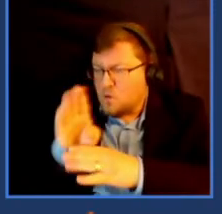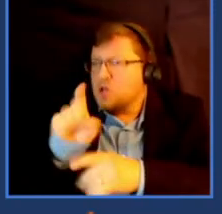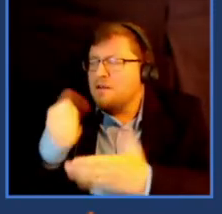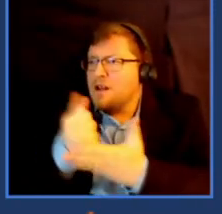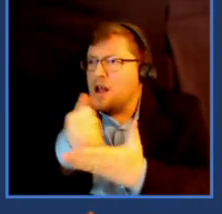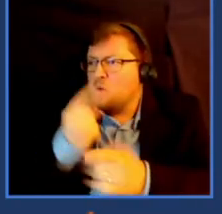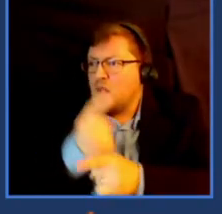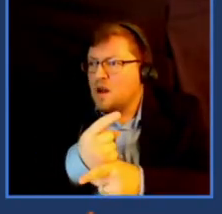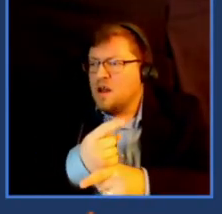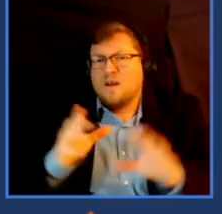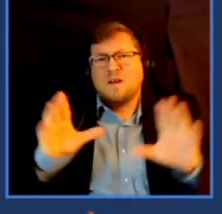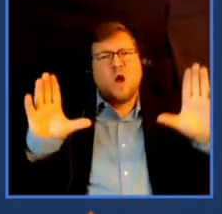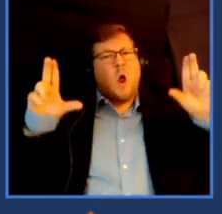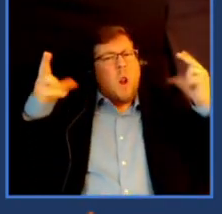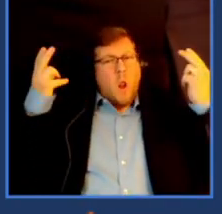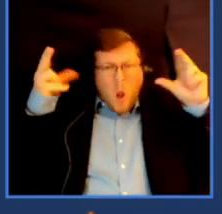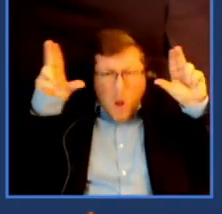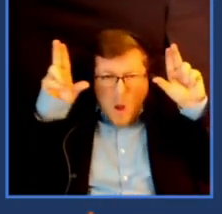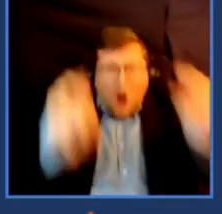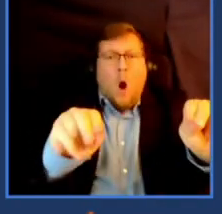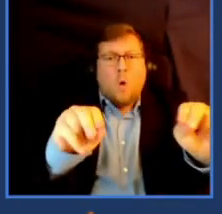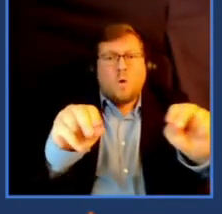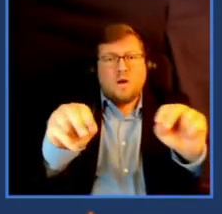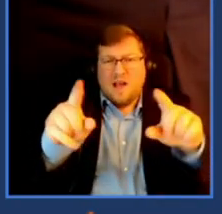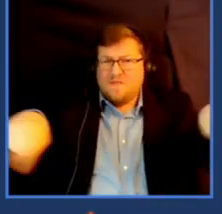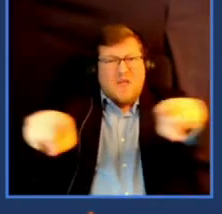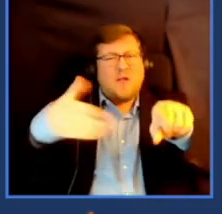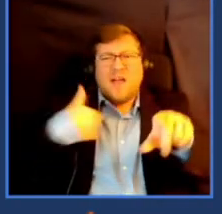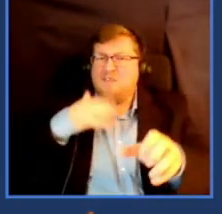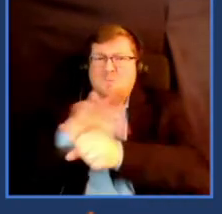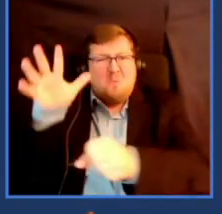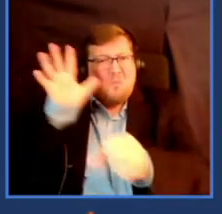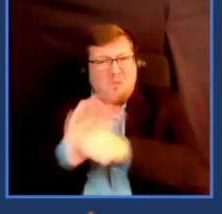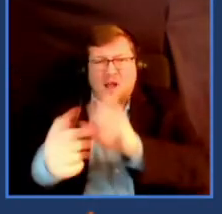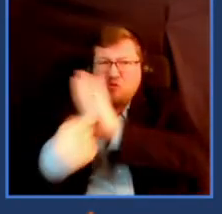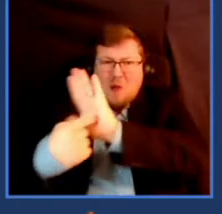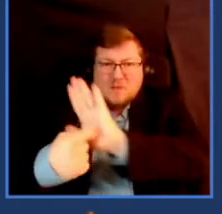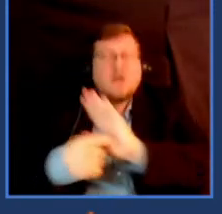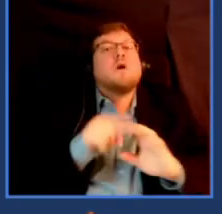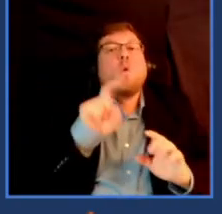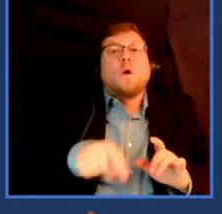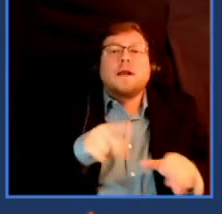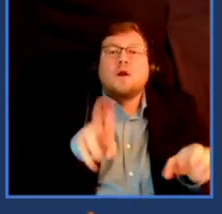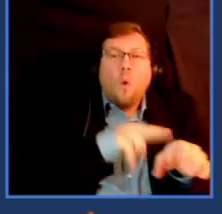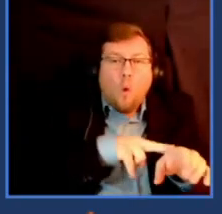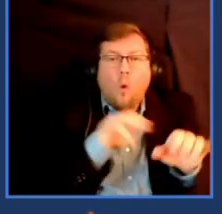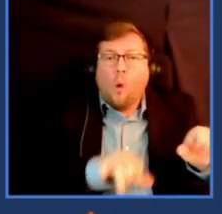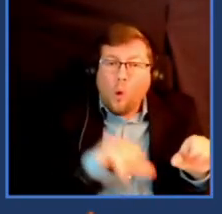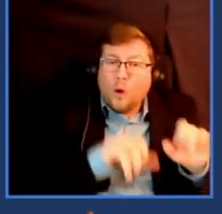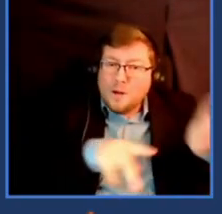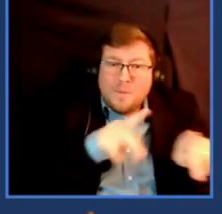enough representatives. It's time for ordinary folk to have somebody thinking about them.